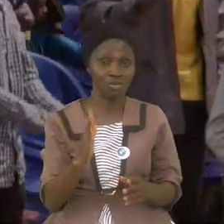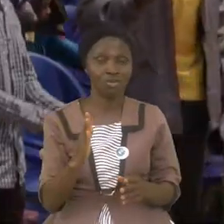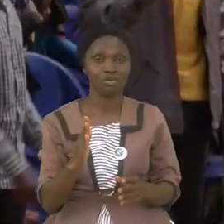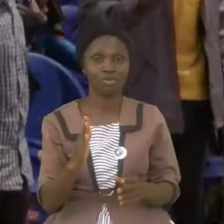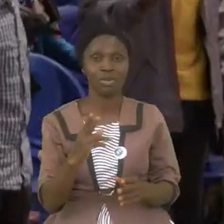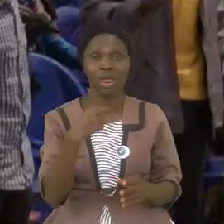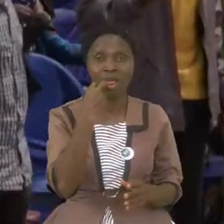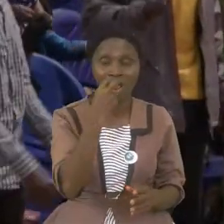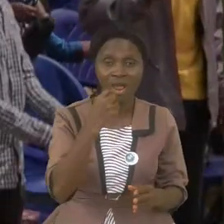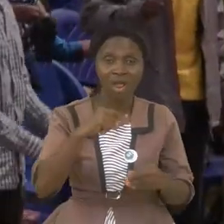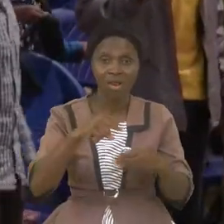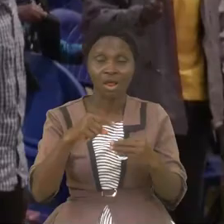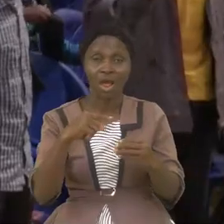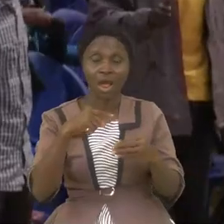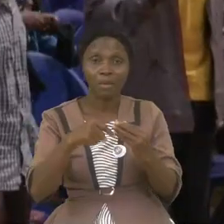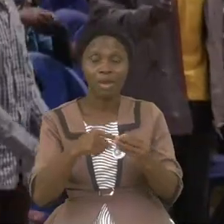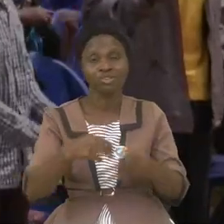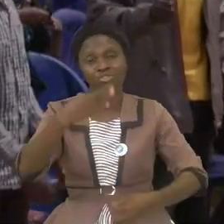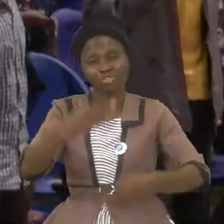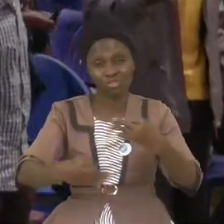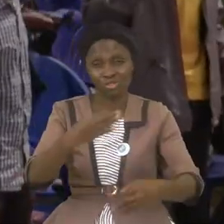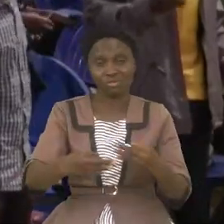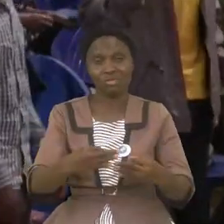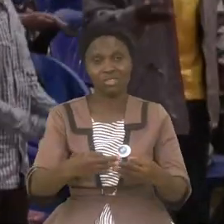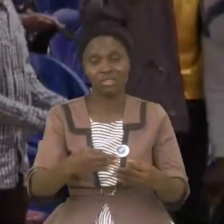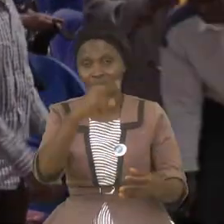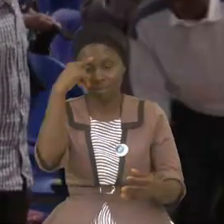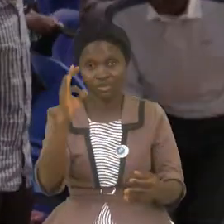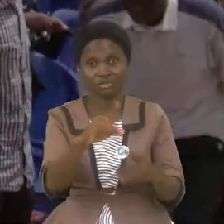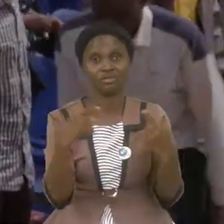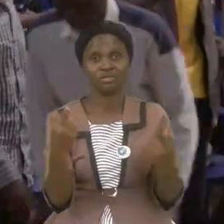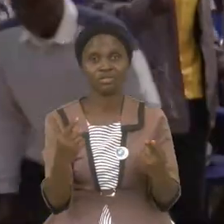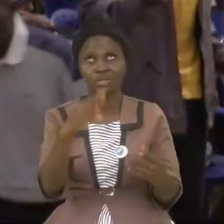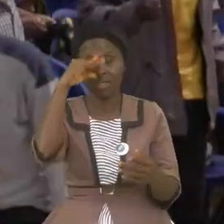When He encourages with promises, He's able